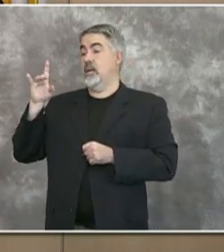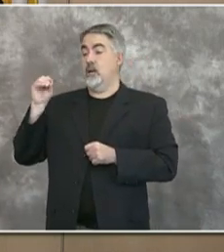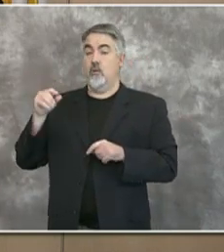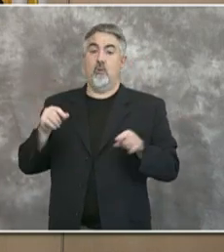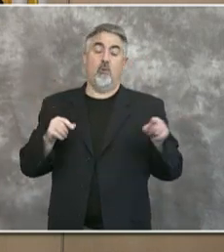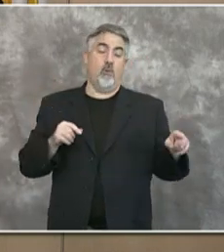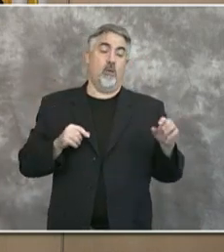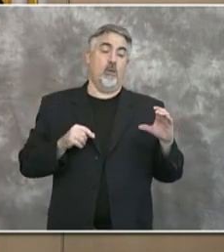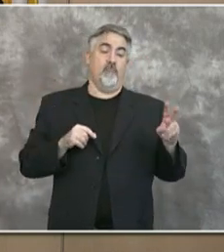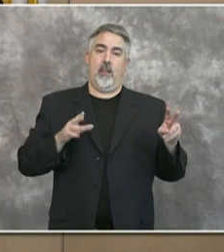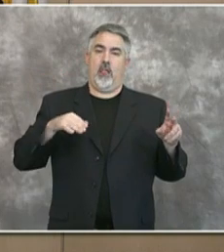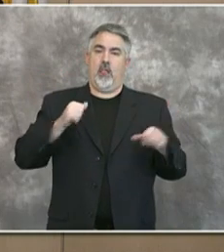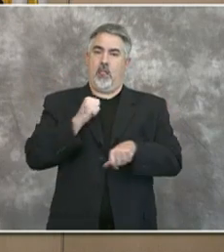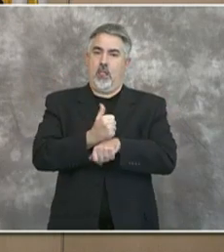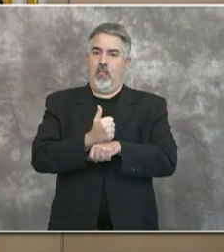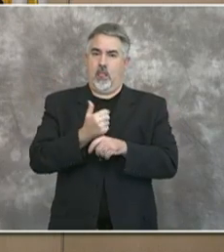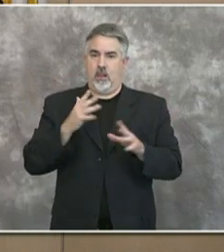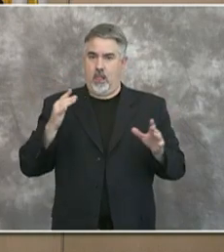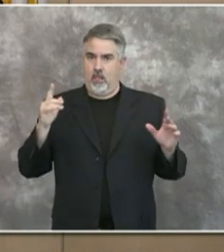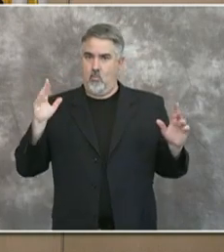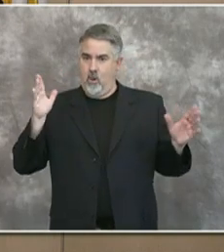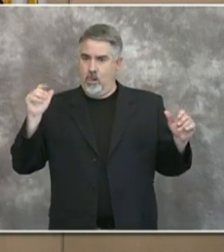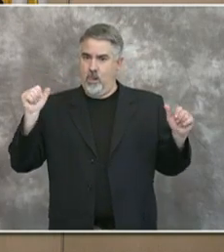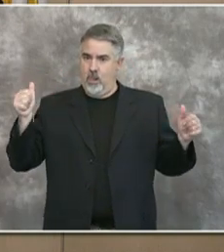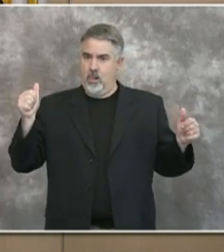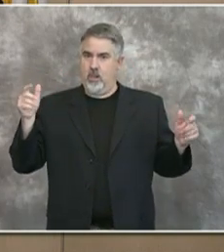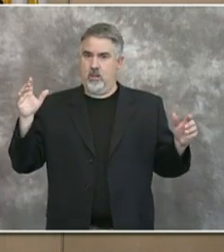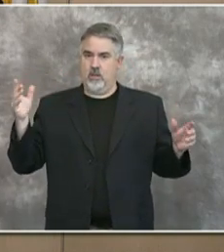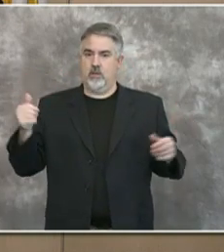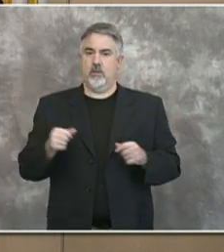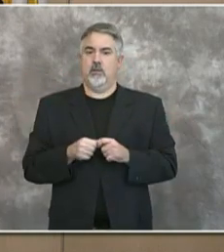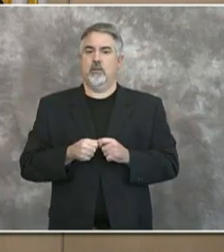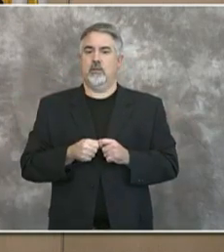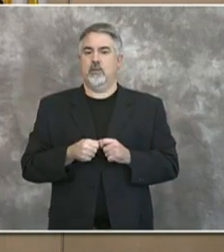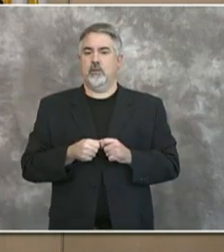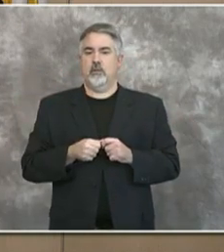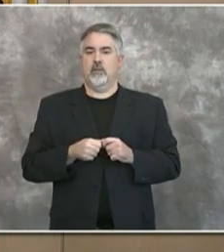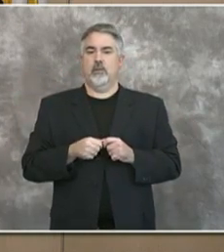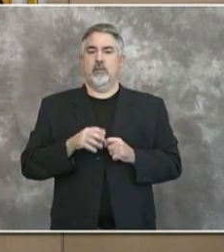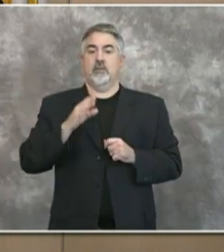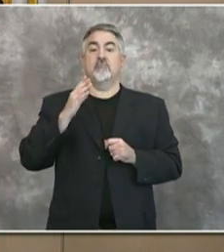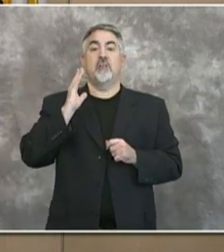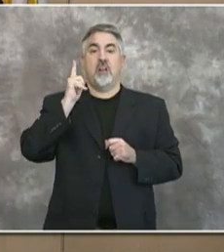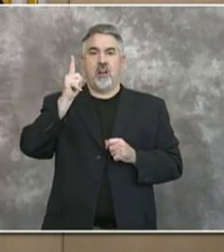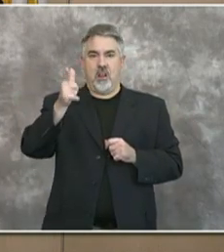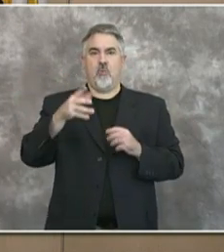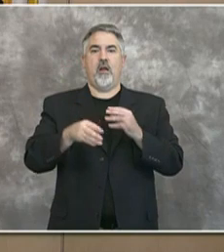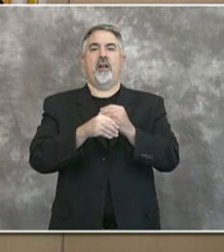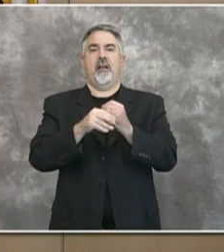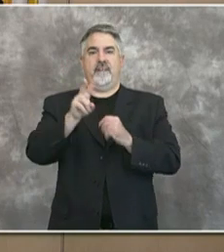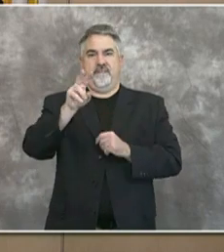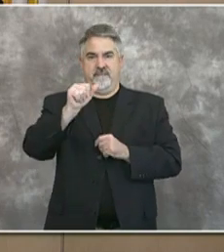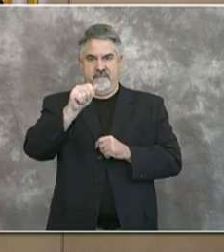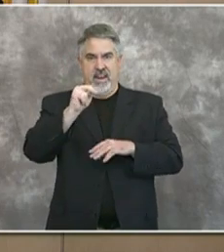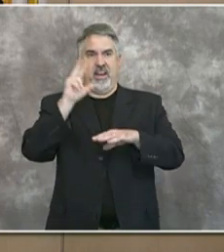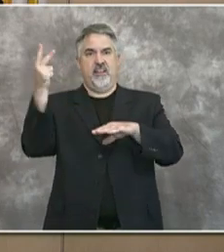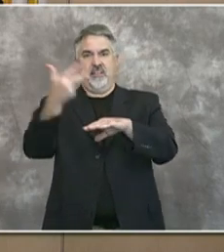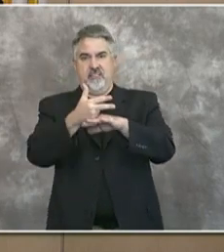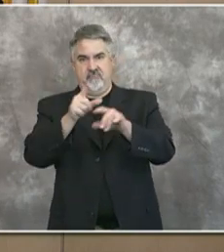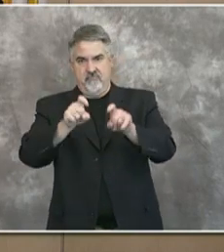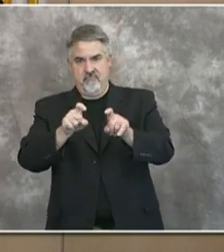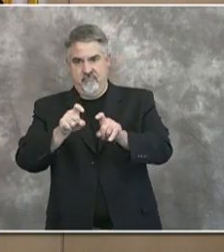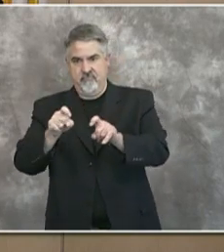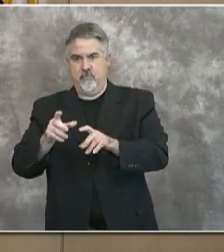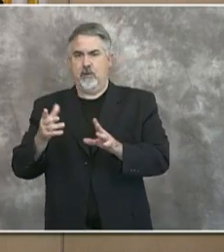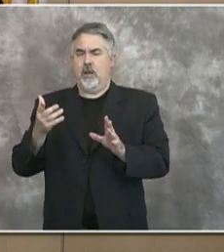but for the actual drive-through, these will be permanent drive-throughs in addition to the one that's already located